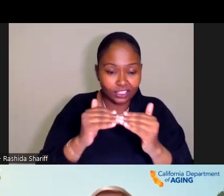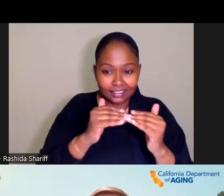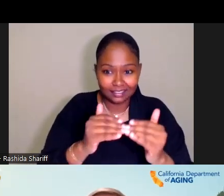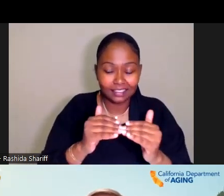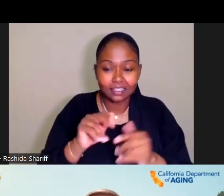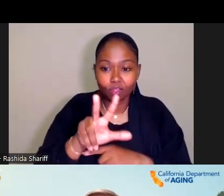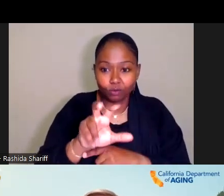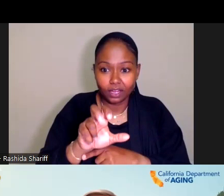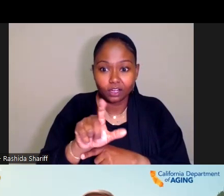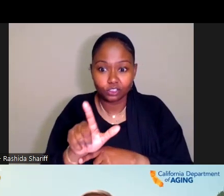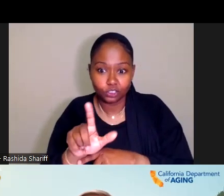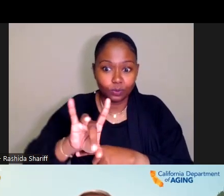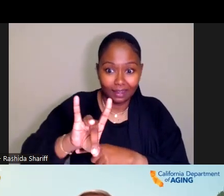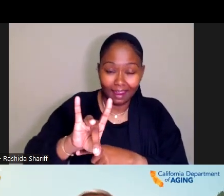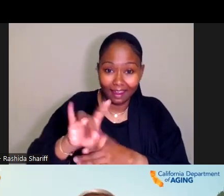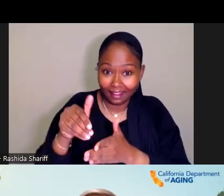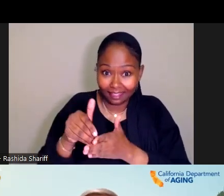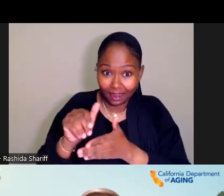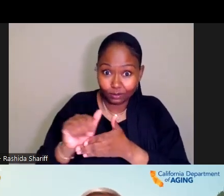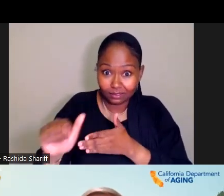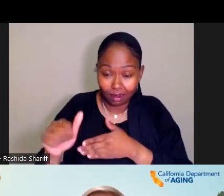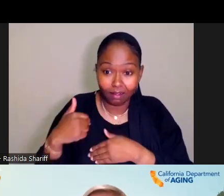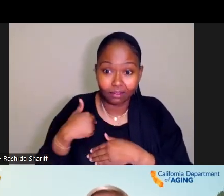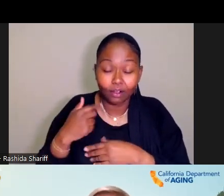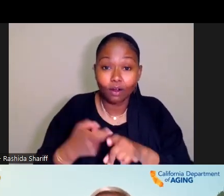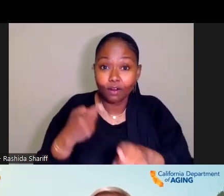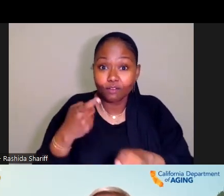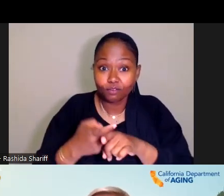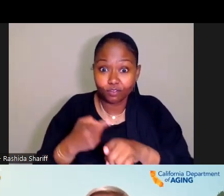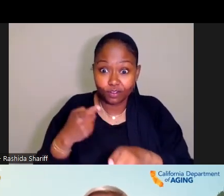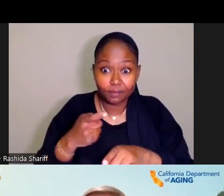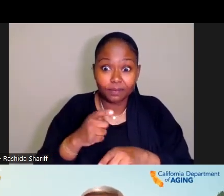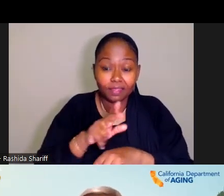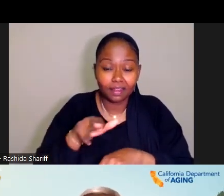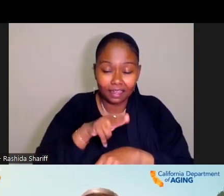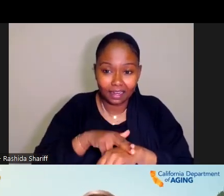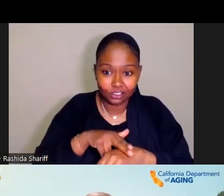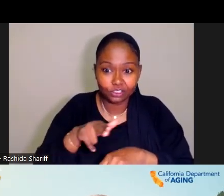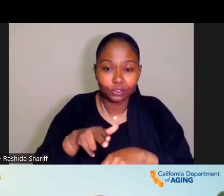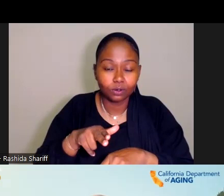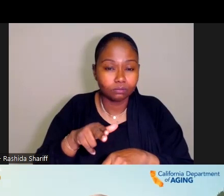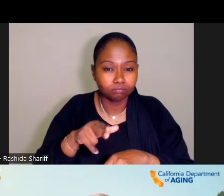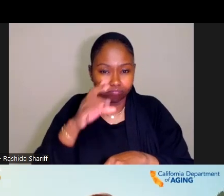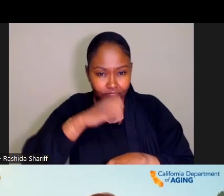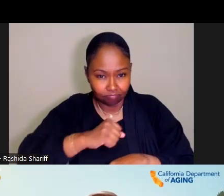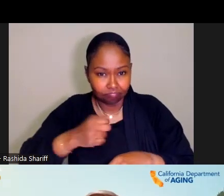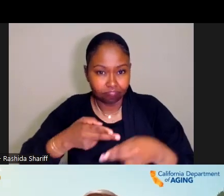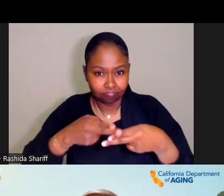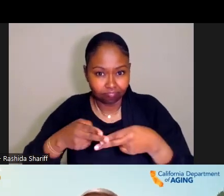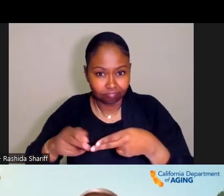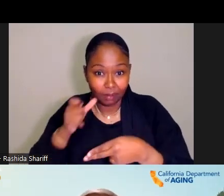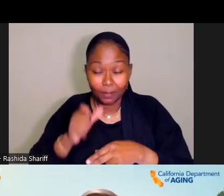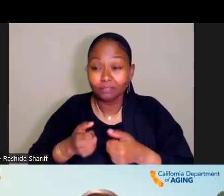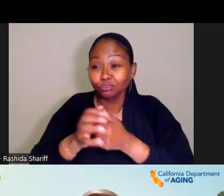$328,000 grant award from the National Center for State and Tribal Elder Justice Coalition. So